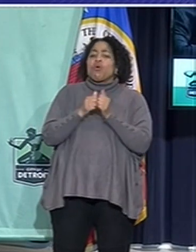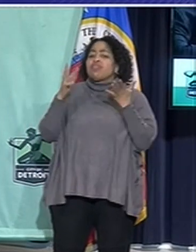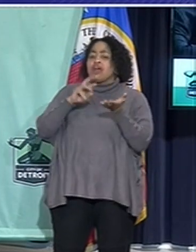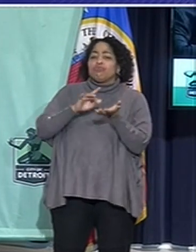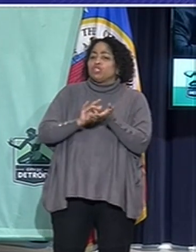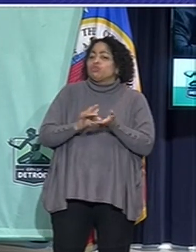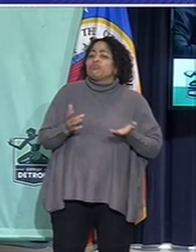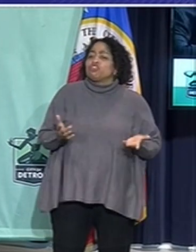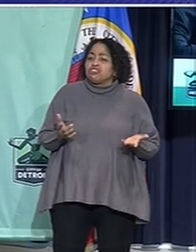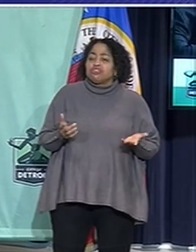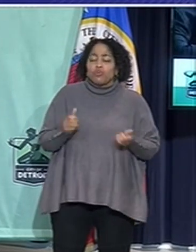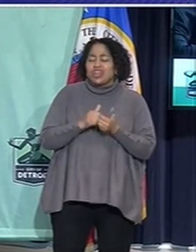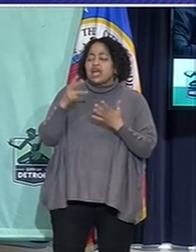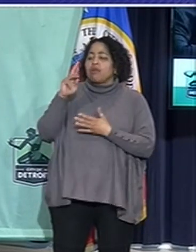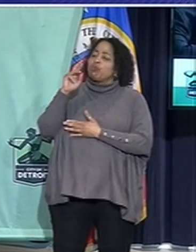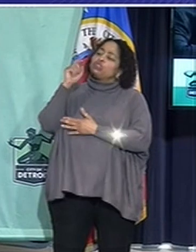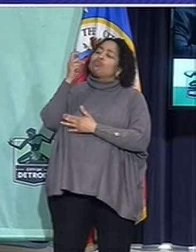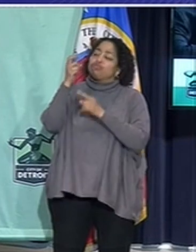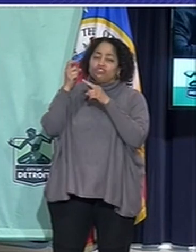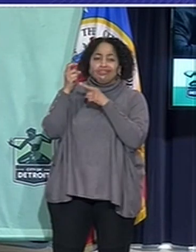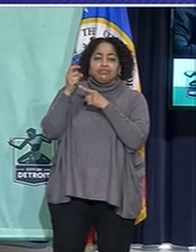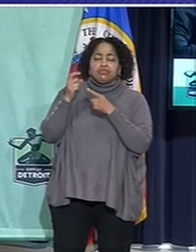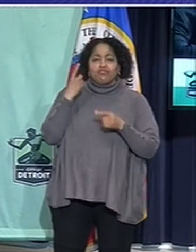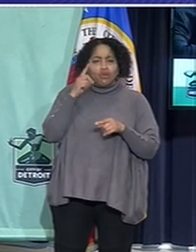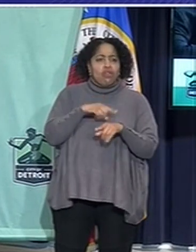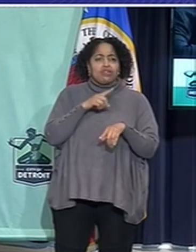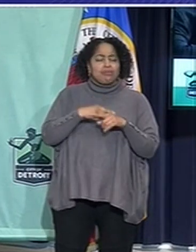prescriptions. For a period of time there, I think the city